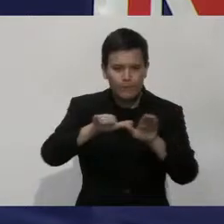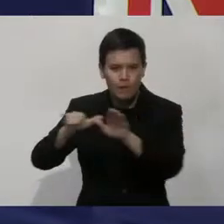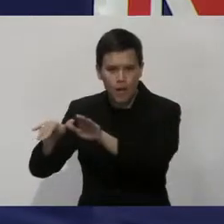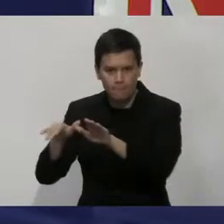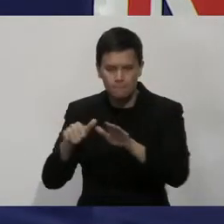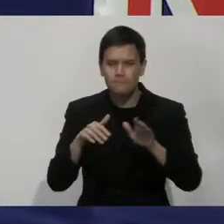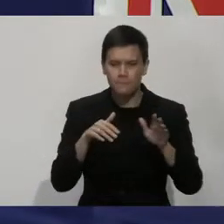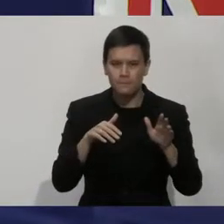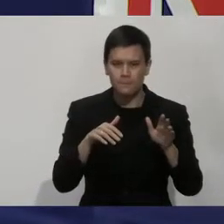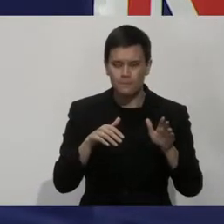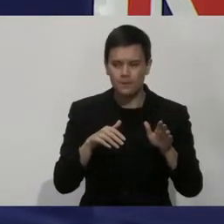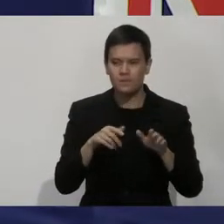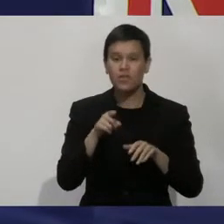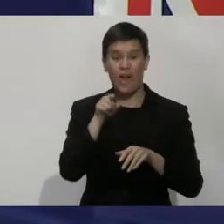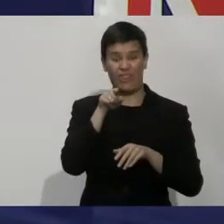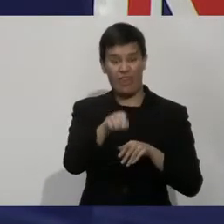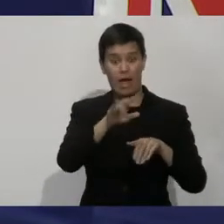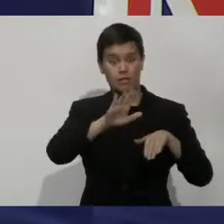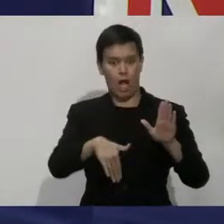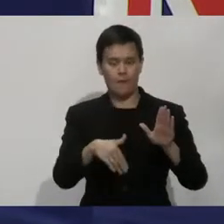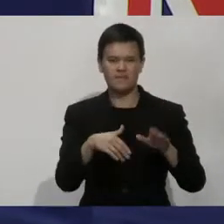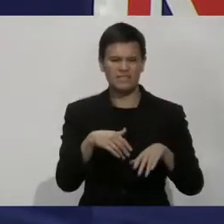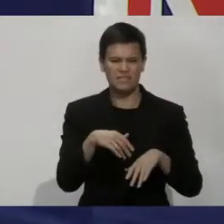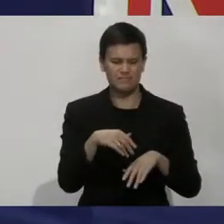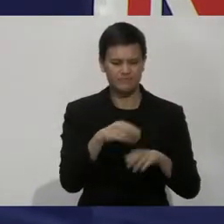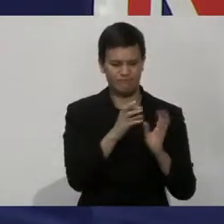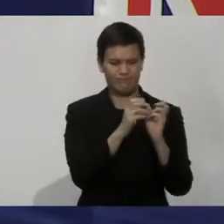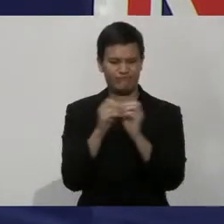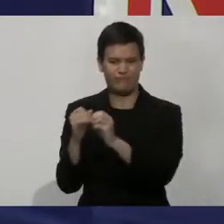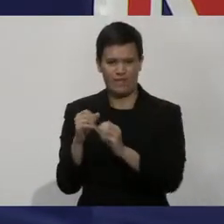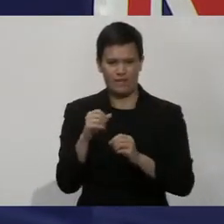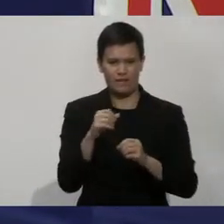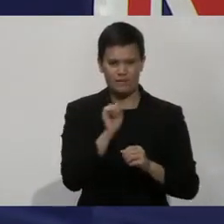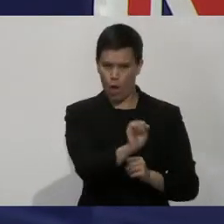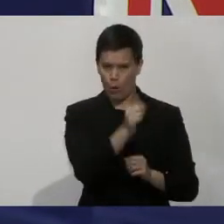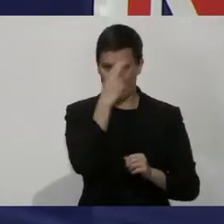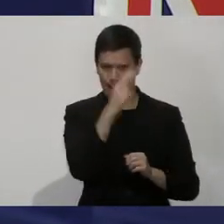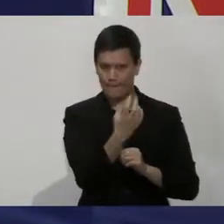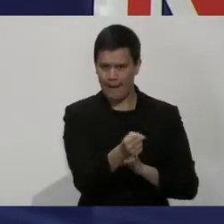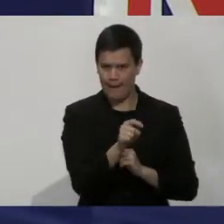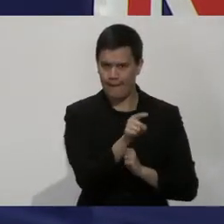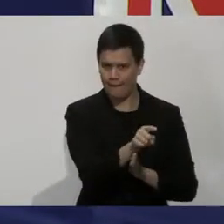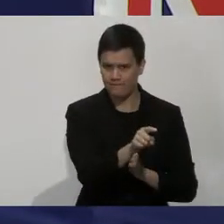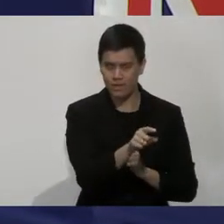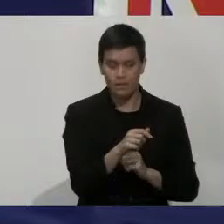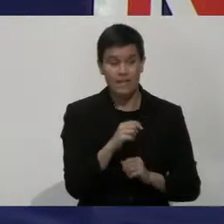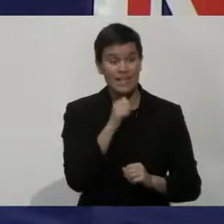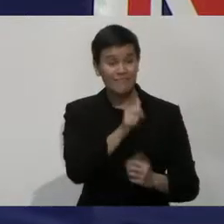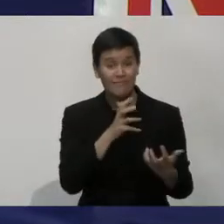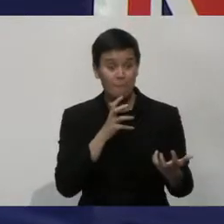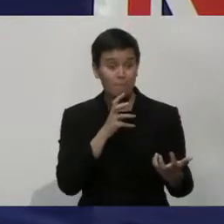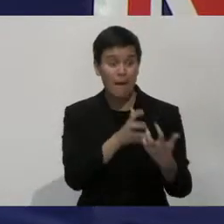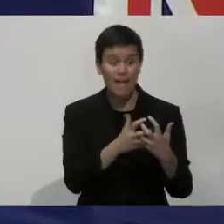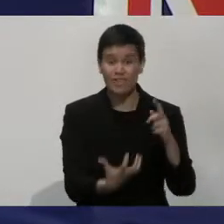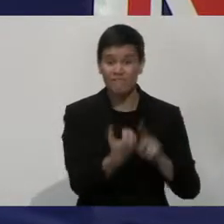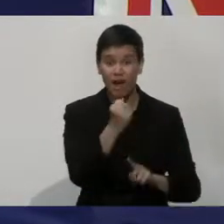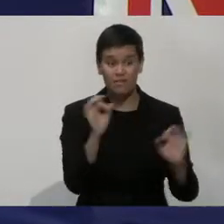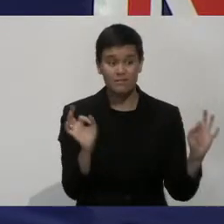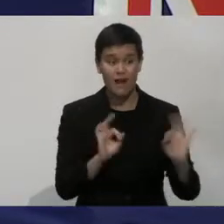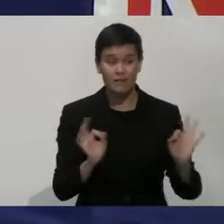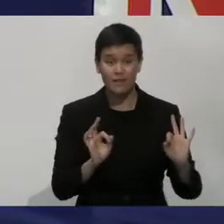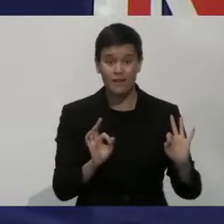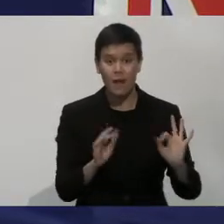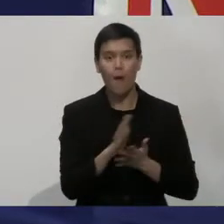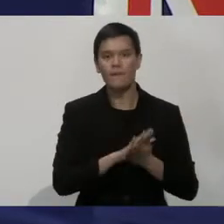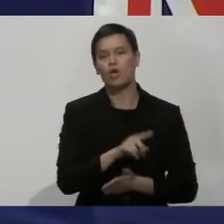clade. So that will be a big of great assistance. And if we do find a match there, if there is no match, again, that doesn't mean that